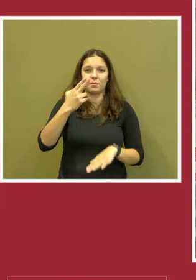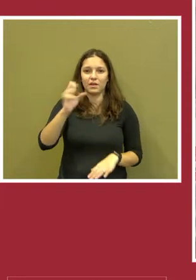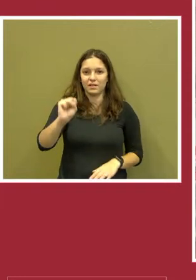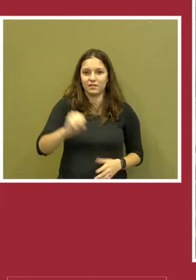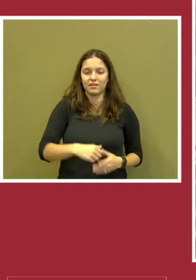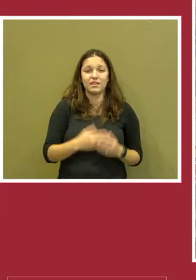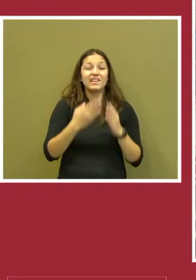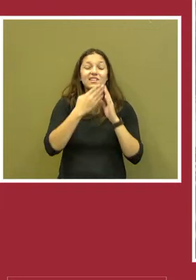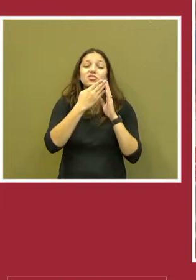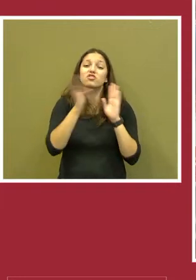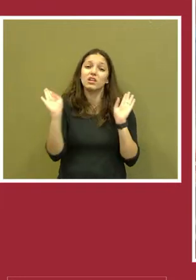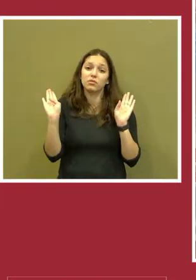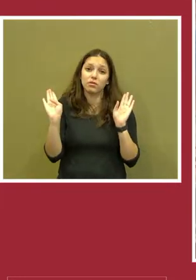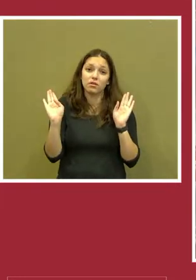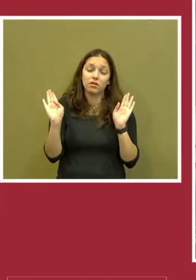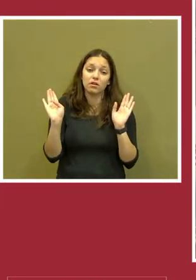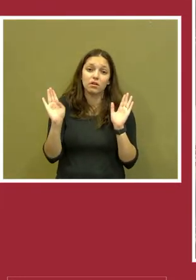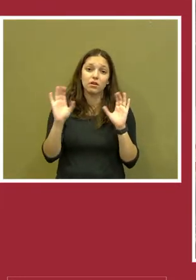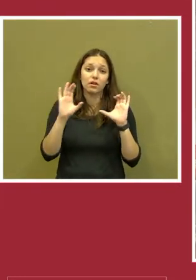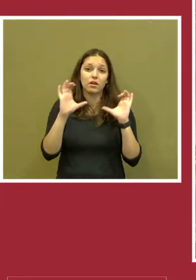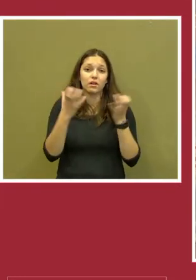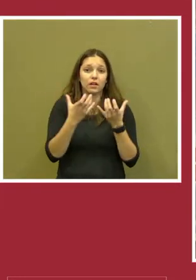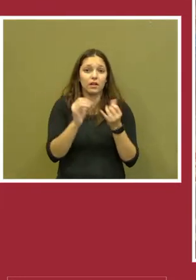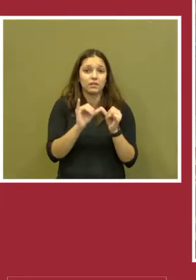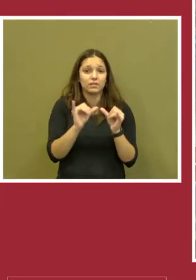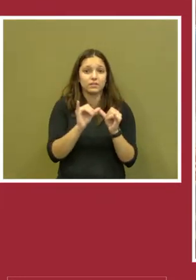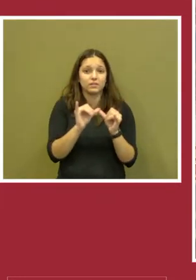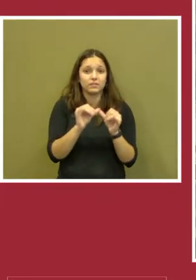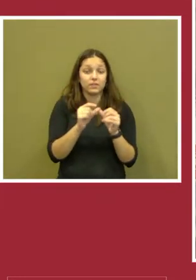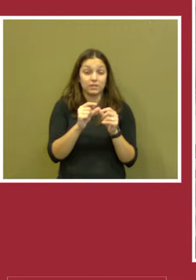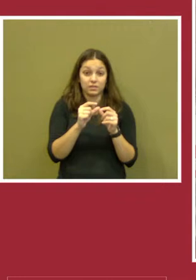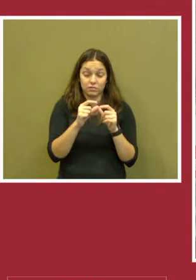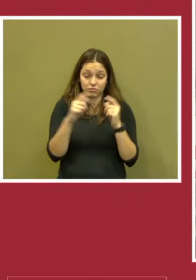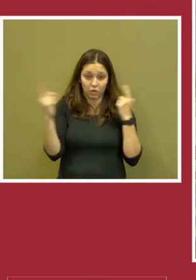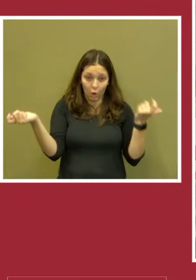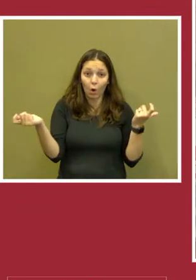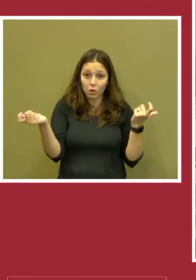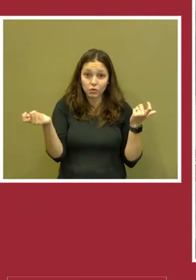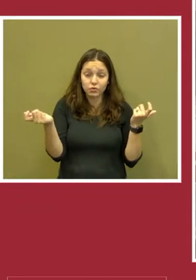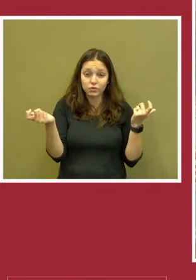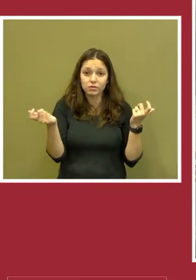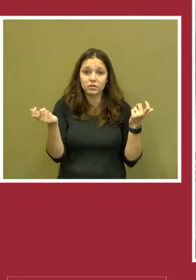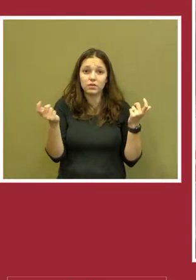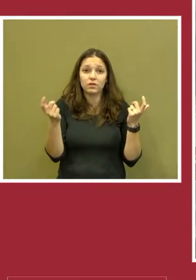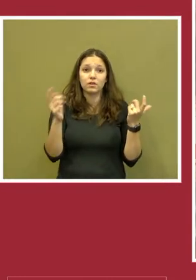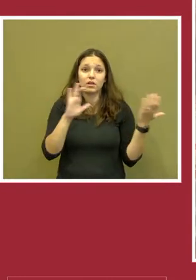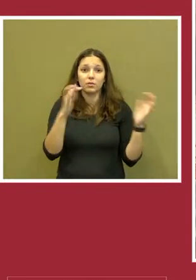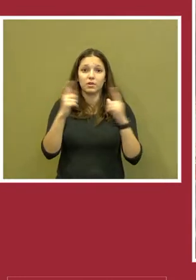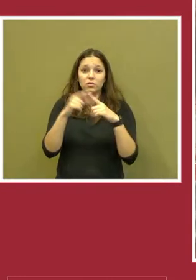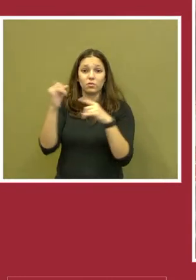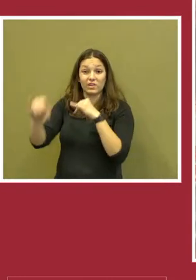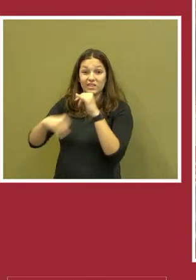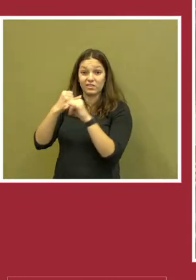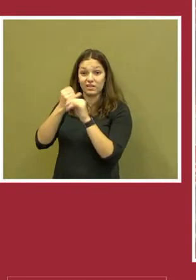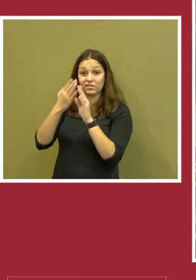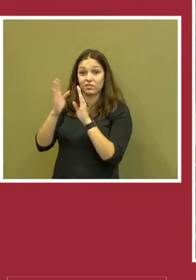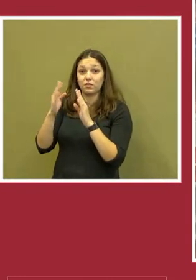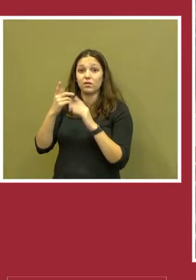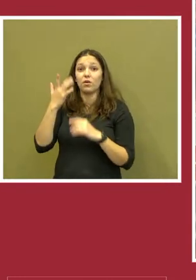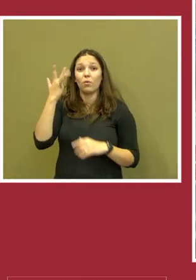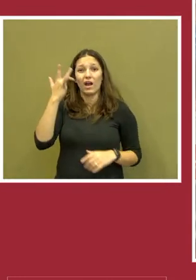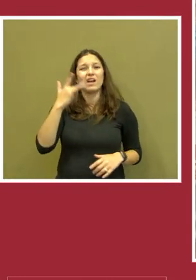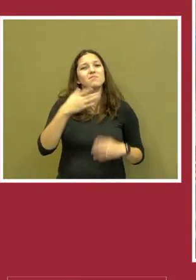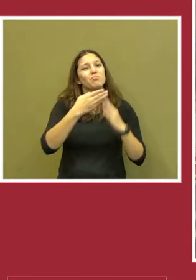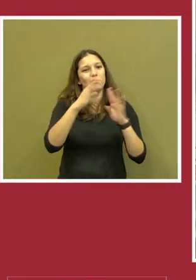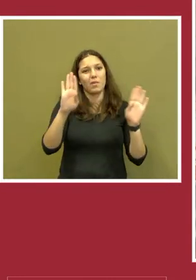In general, our class sizes are very large, especially on an international scale, because we are a public high